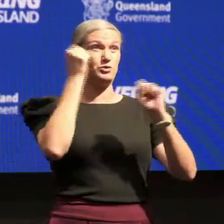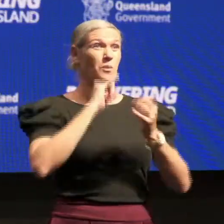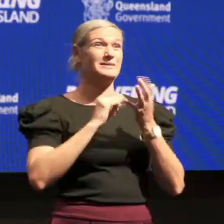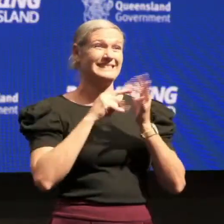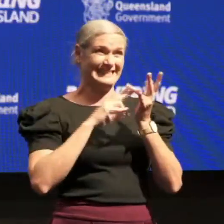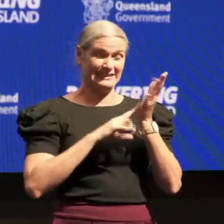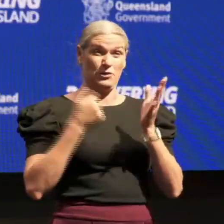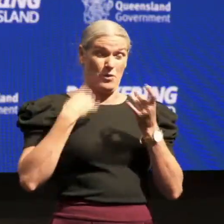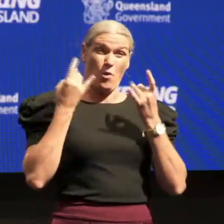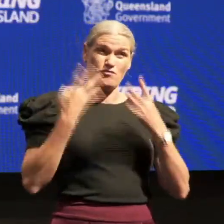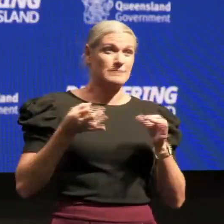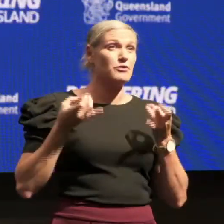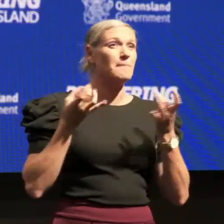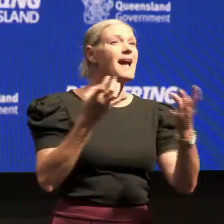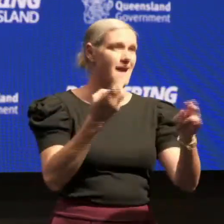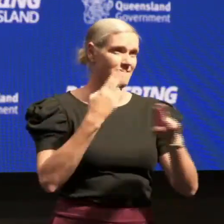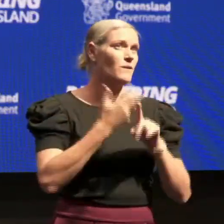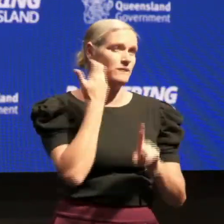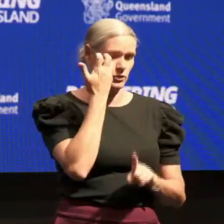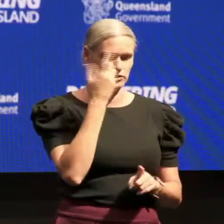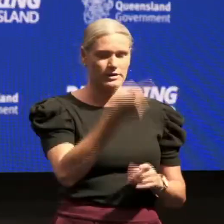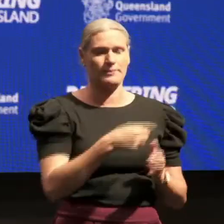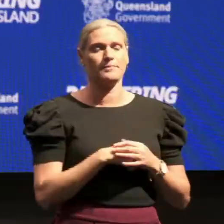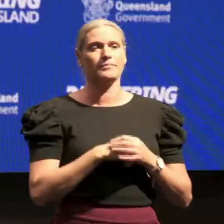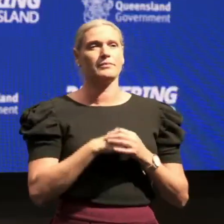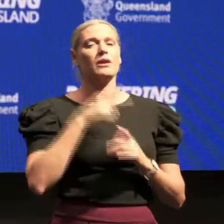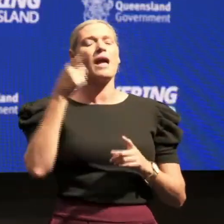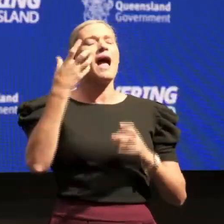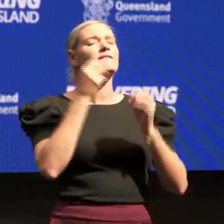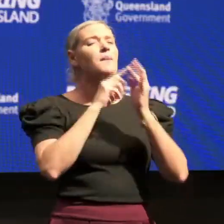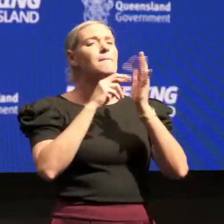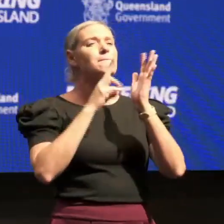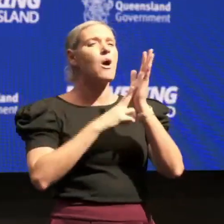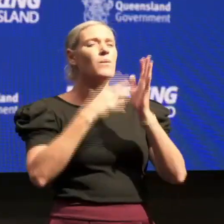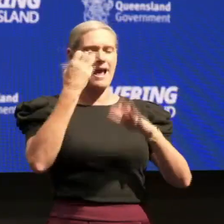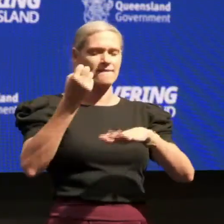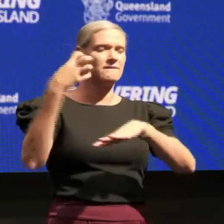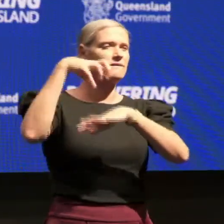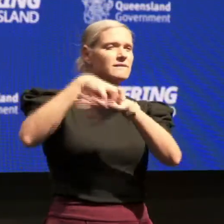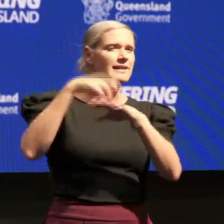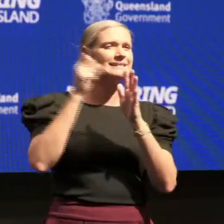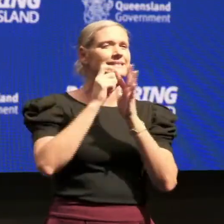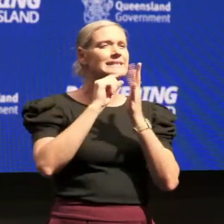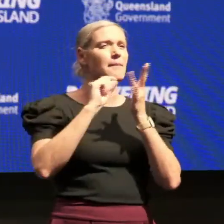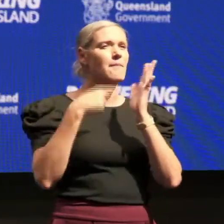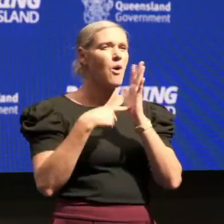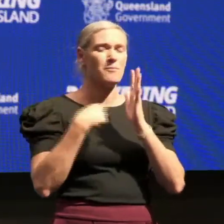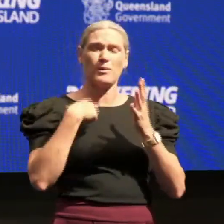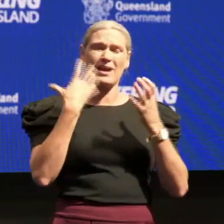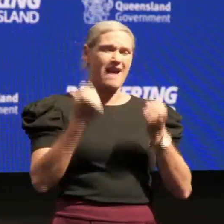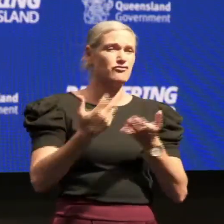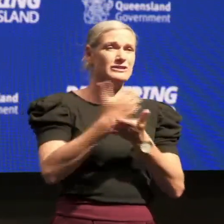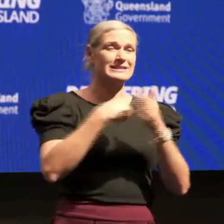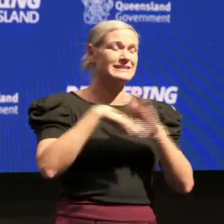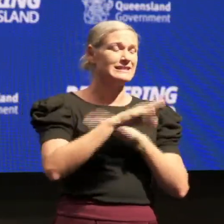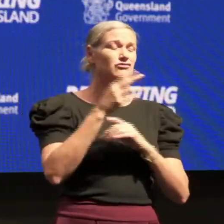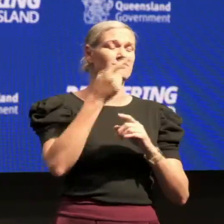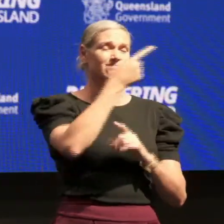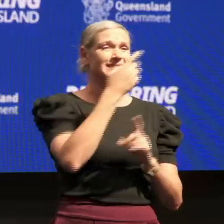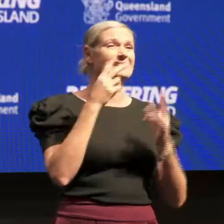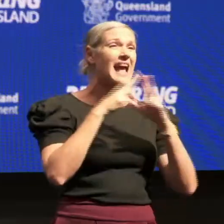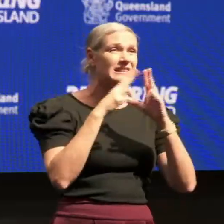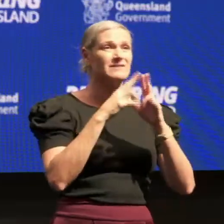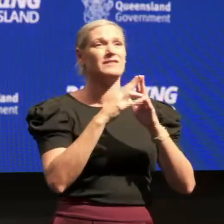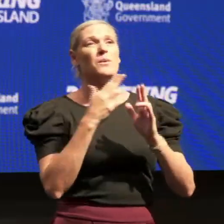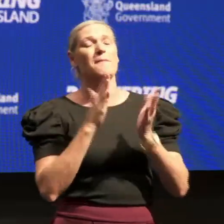There are crews in Cannonvale and Bowen where there are depots, but there's also additional resources in Townsville and Mackay, and they'll